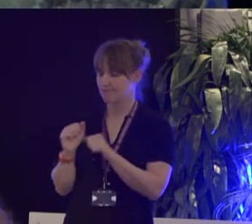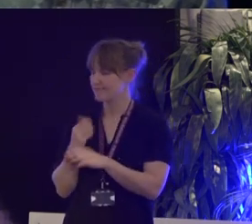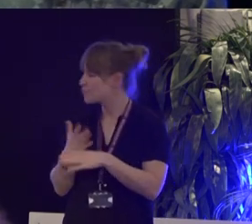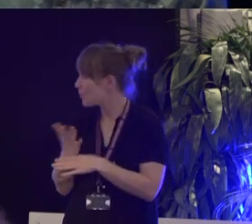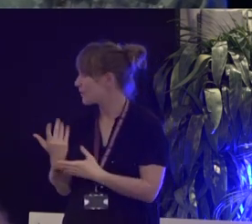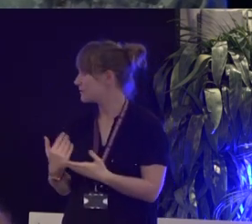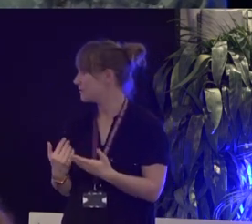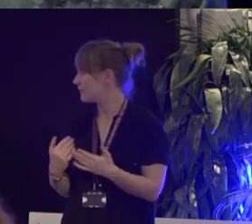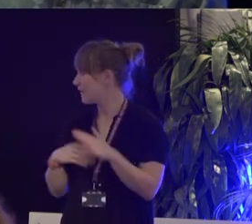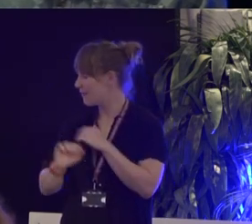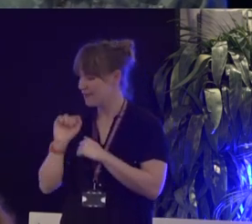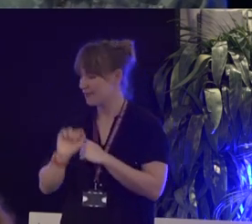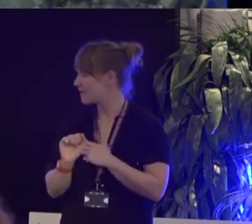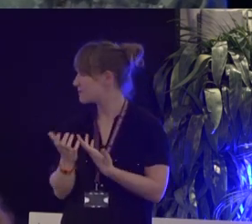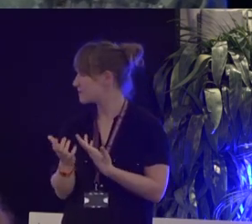really like